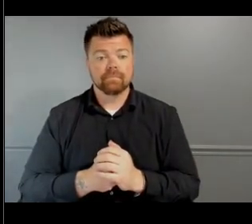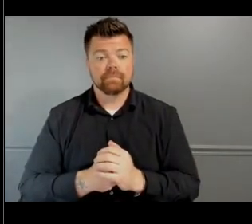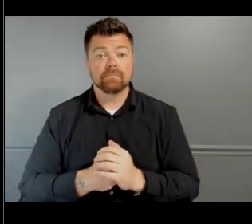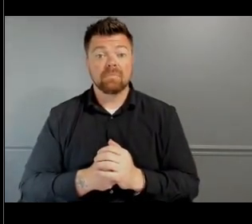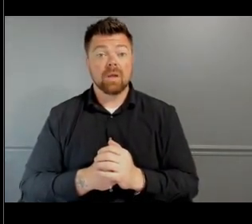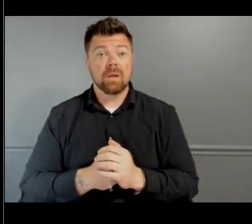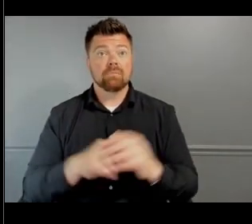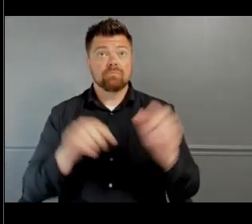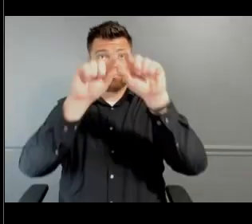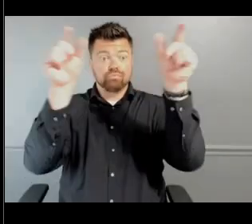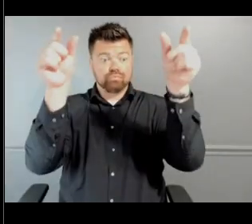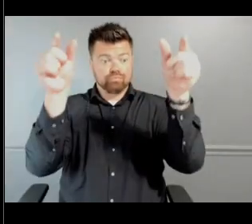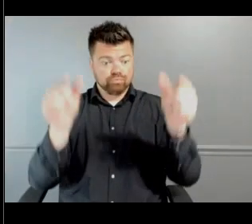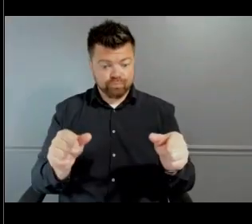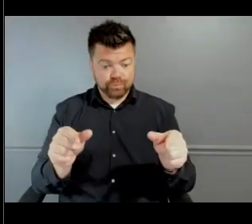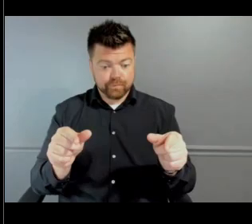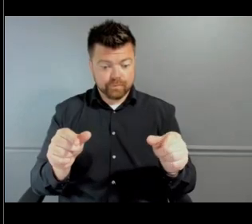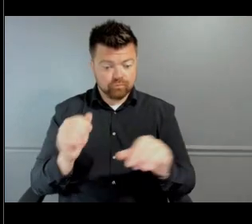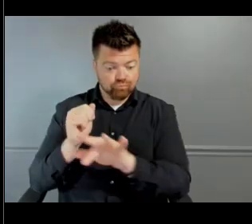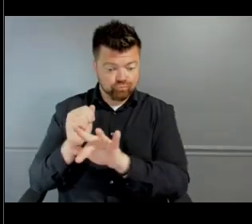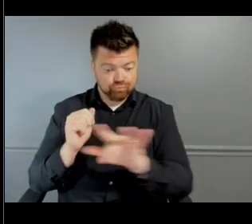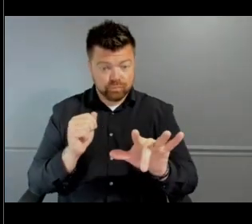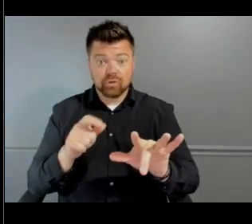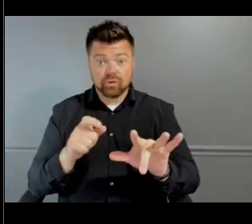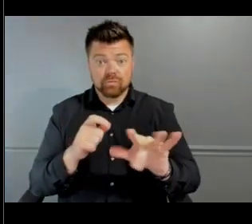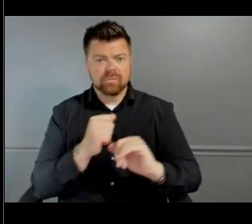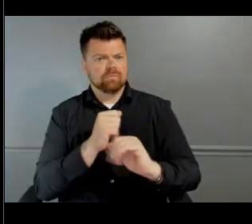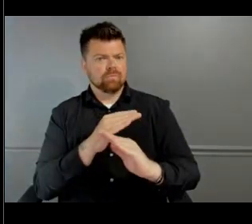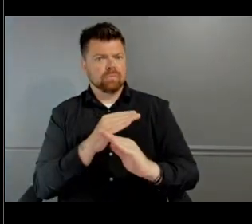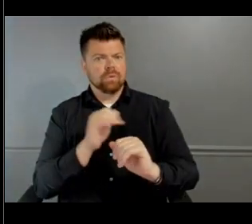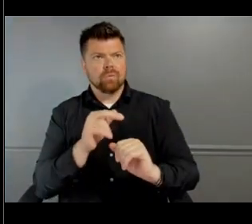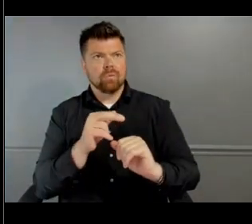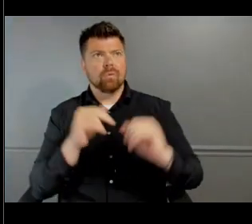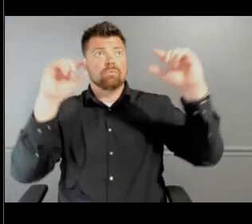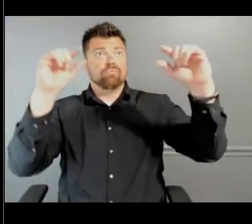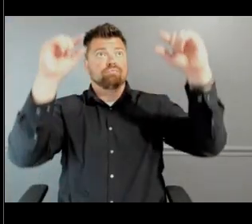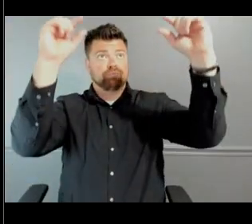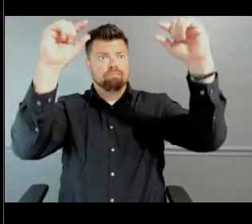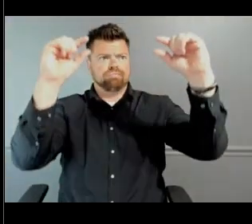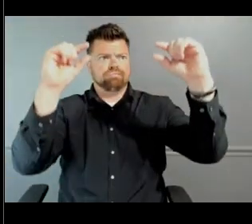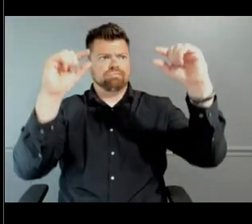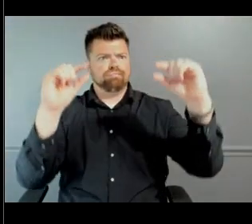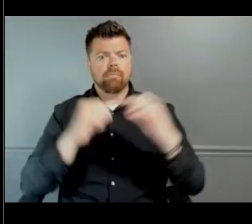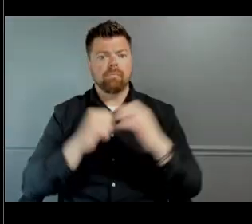Thresholds should be avoided or very low.